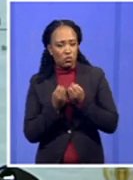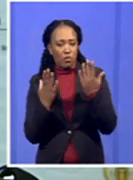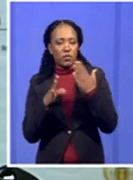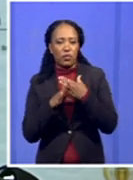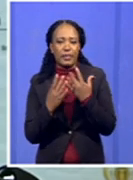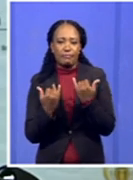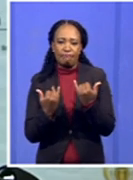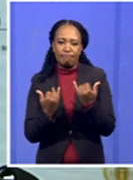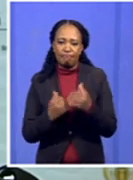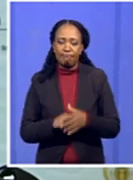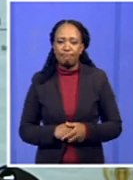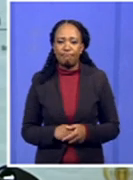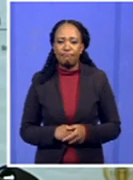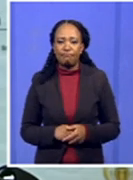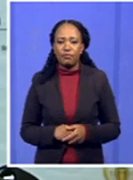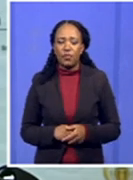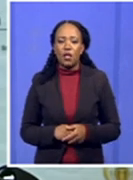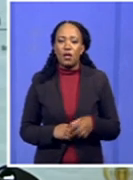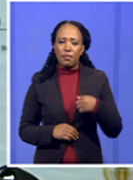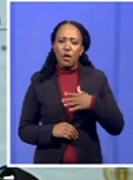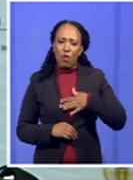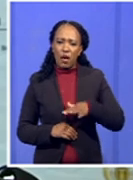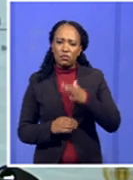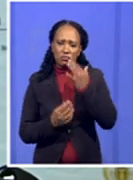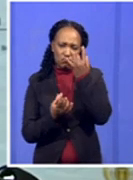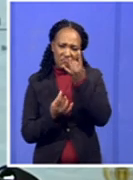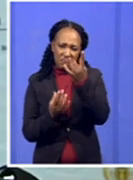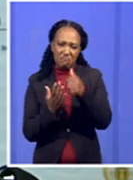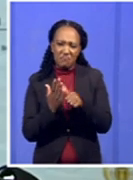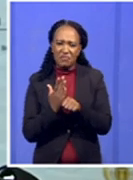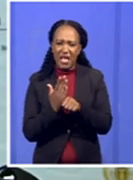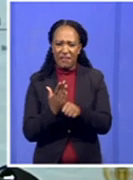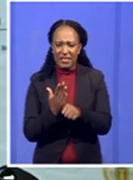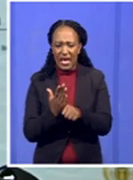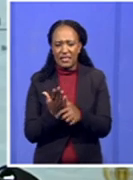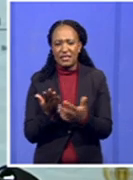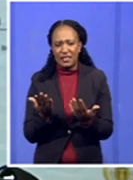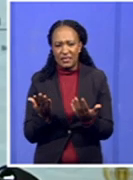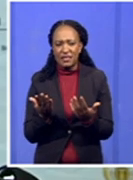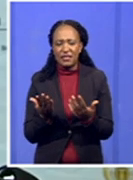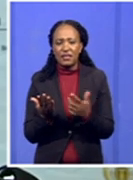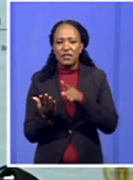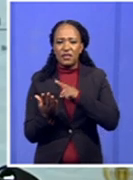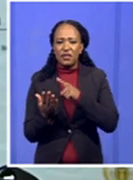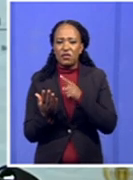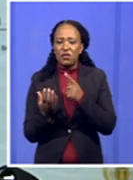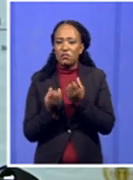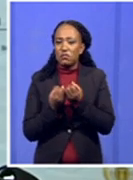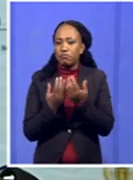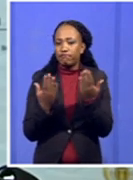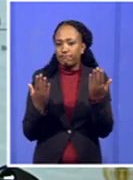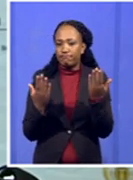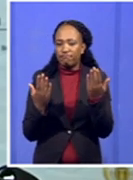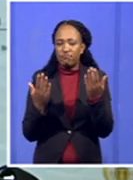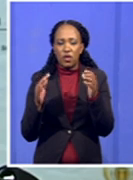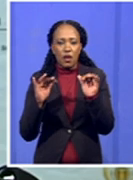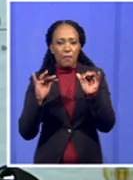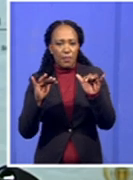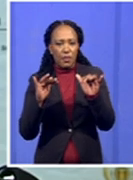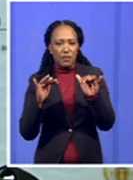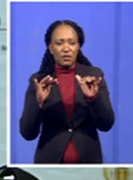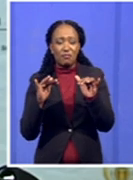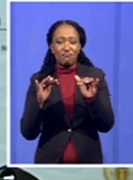I need to also just emphasize the fact that to some of the public, the picture which is